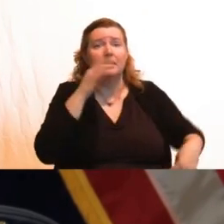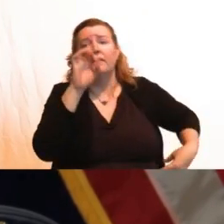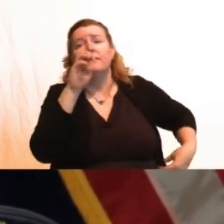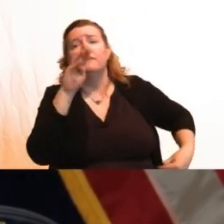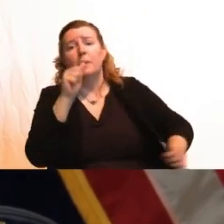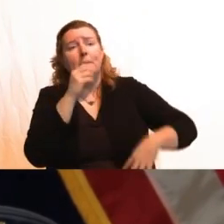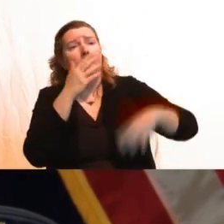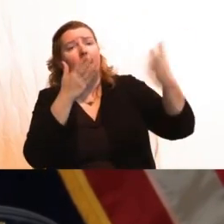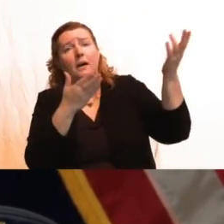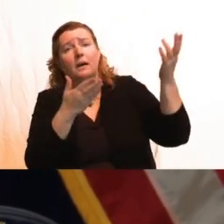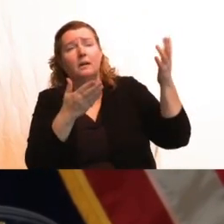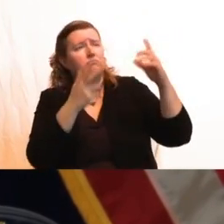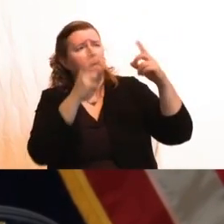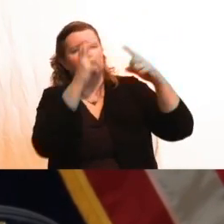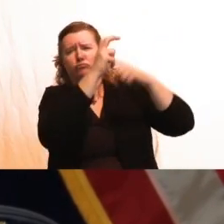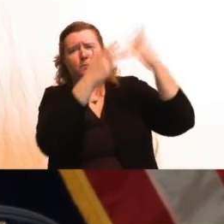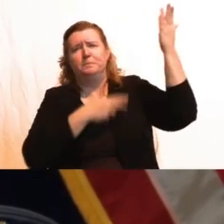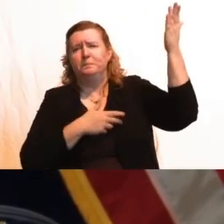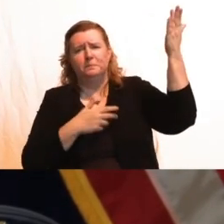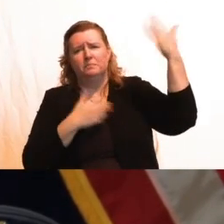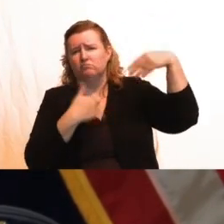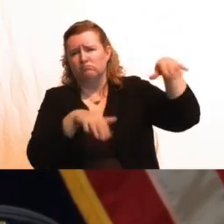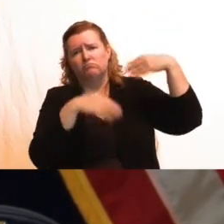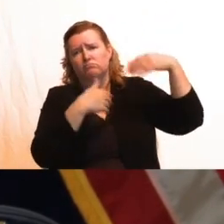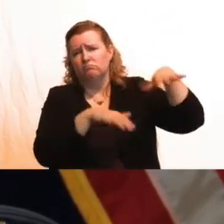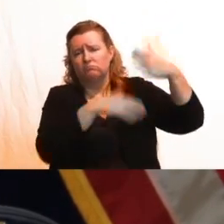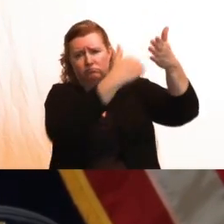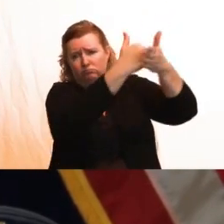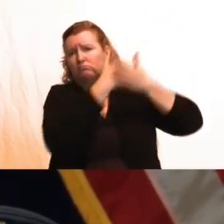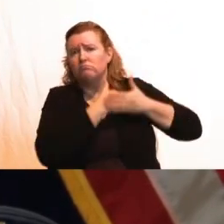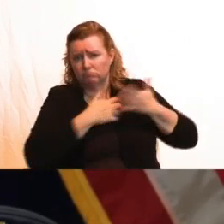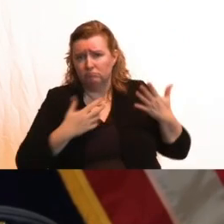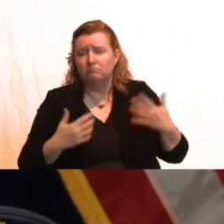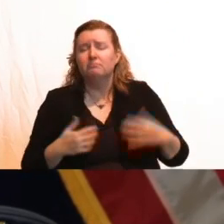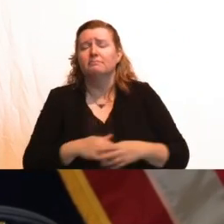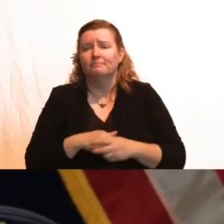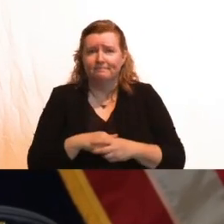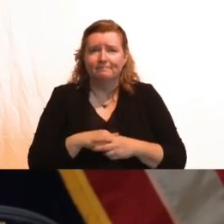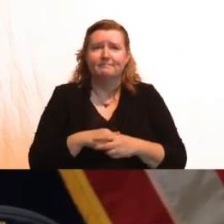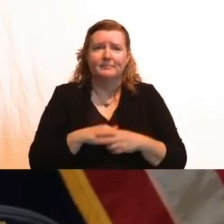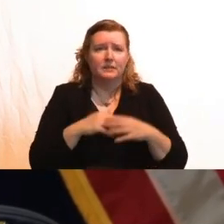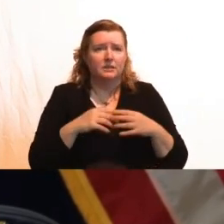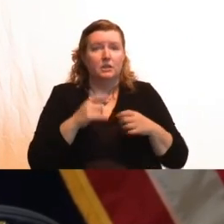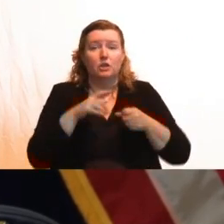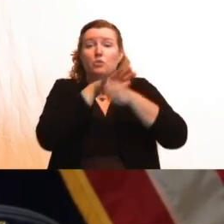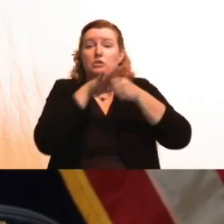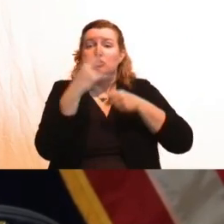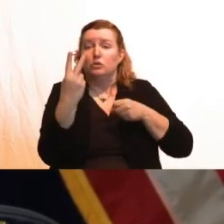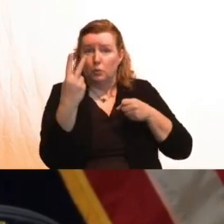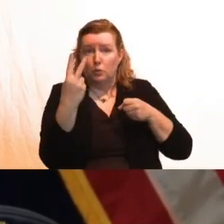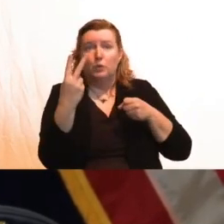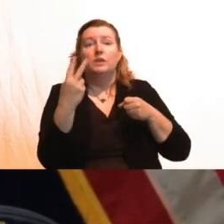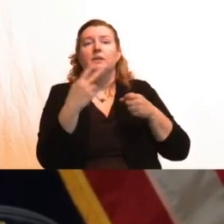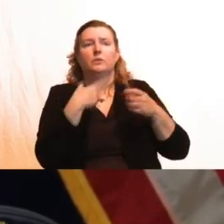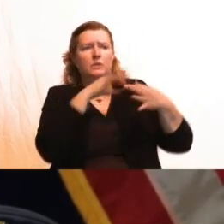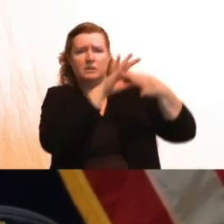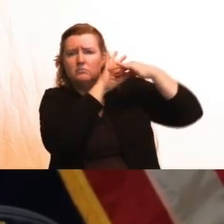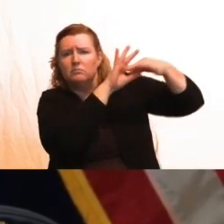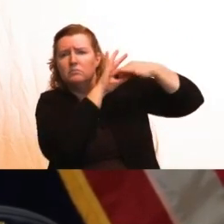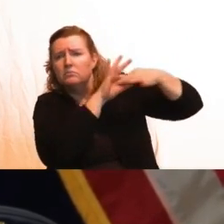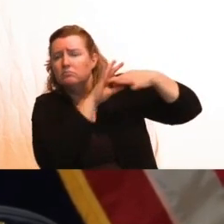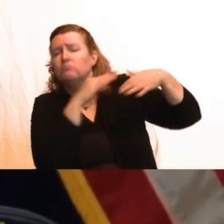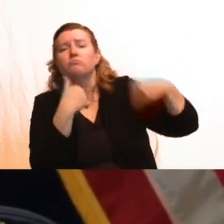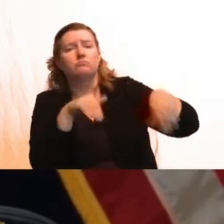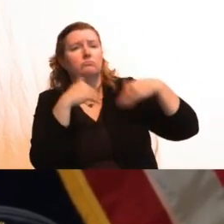and Region 2 as a model for the rest of the nation. Department of Defense that sent medical staff when we were hurting, Army Corps of